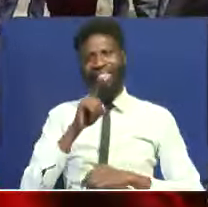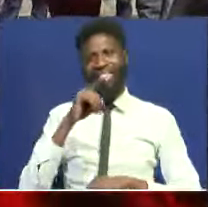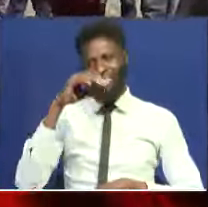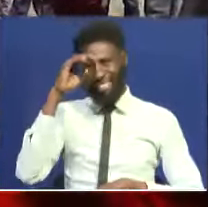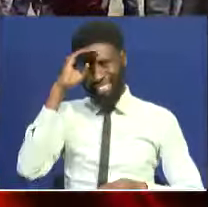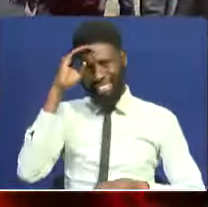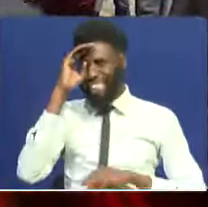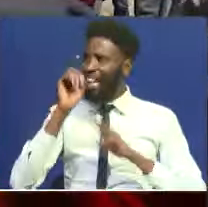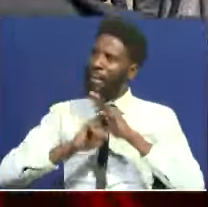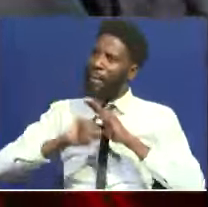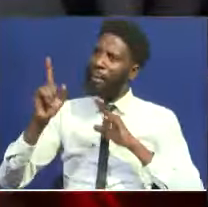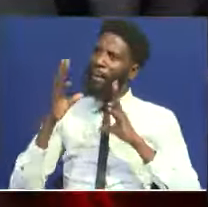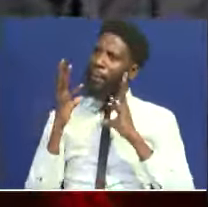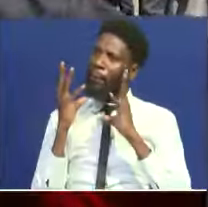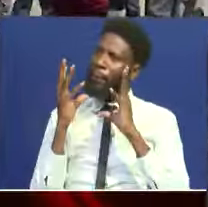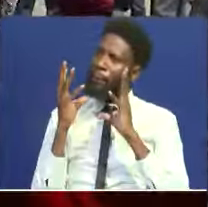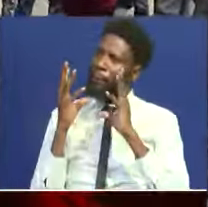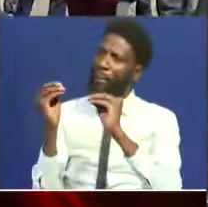stage